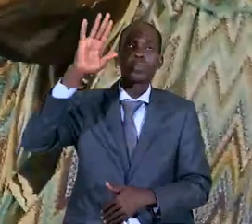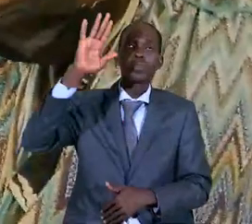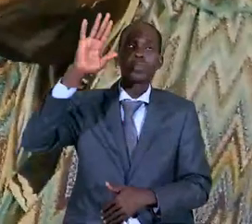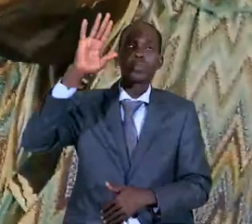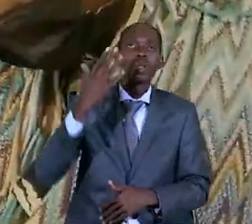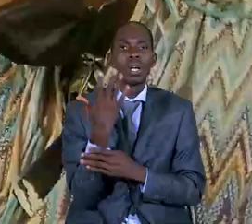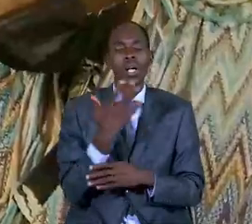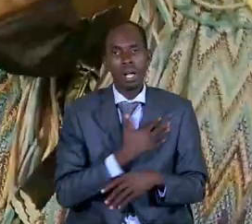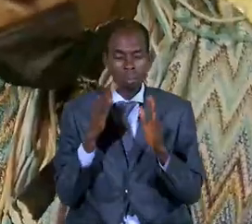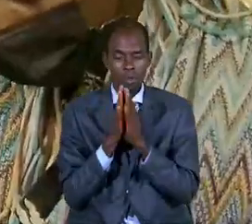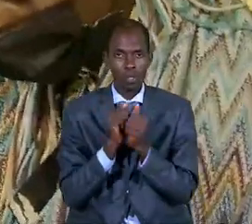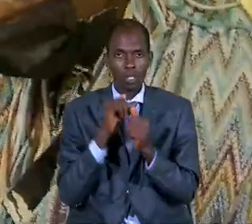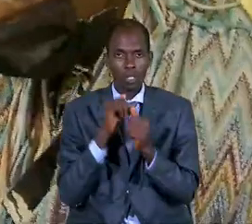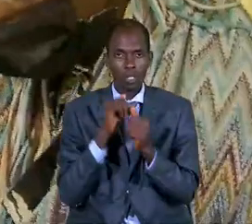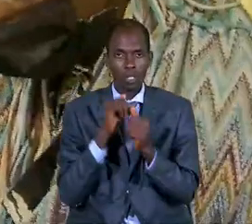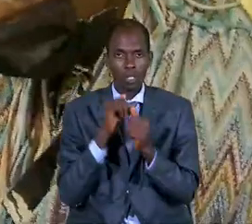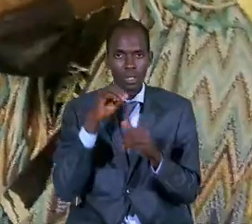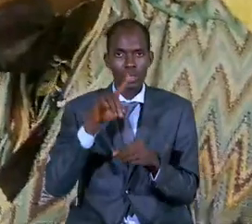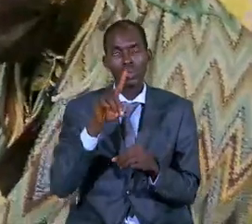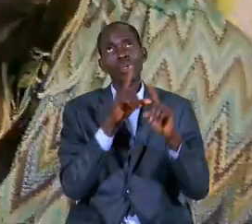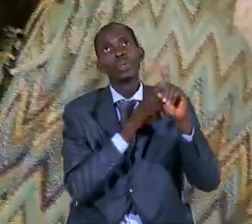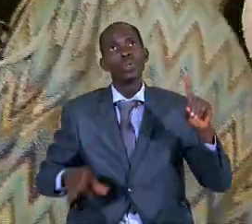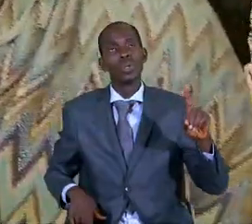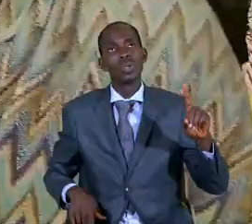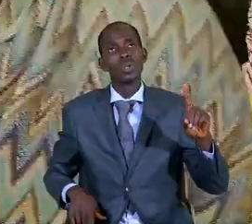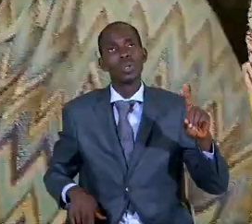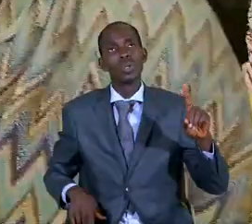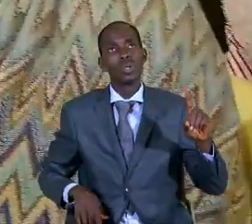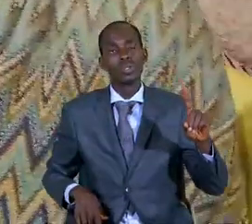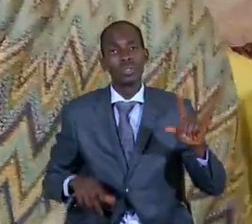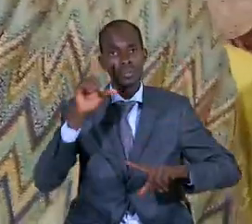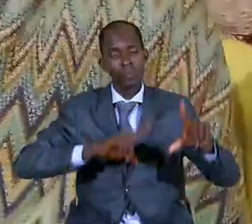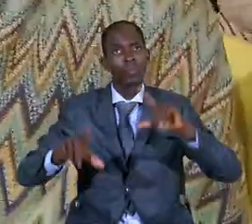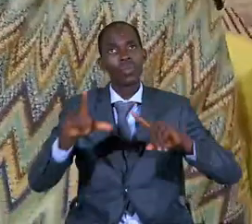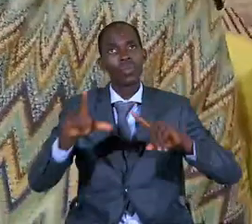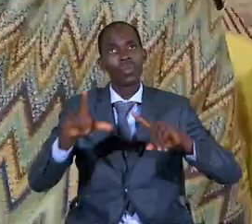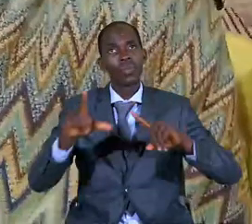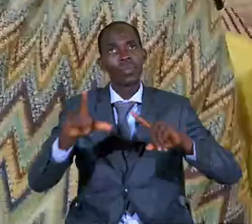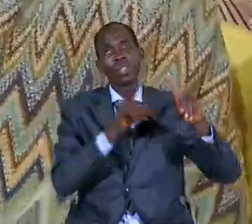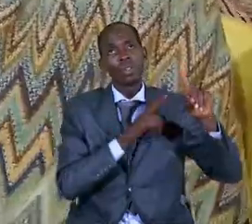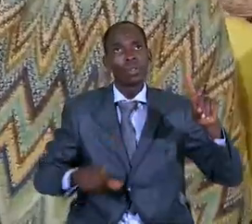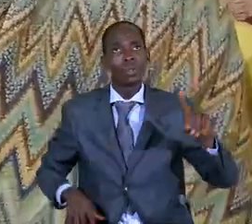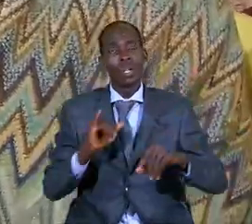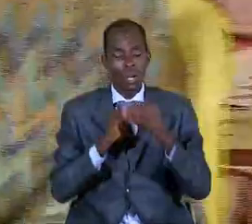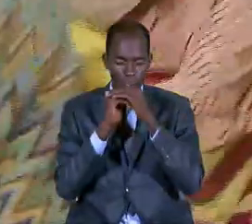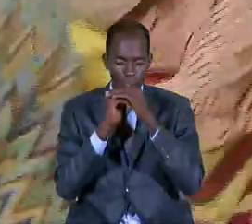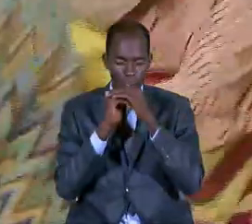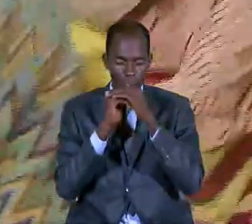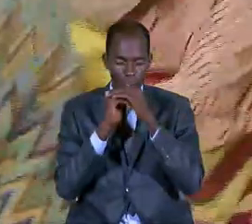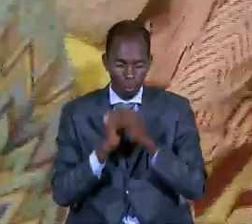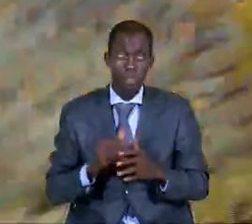Lord, I'm humble enough to call him Lord. Lord, I worship him as my